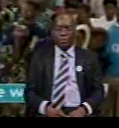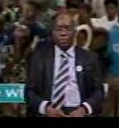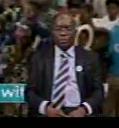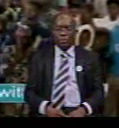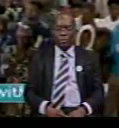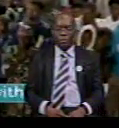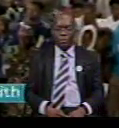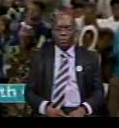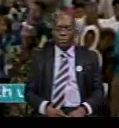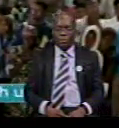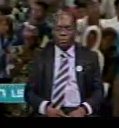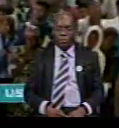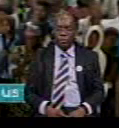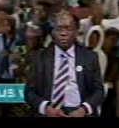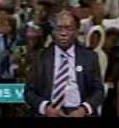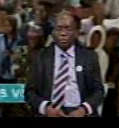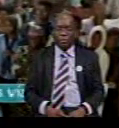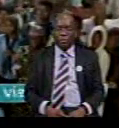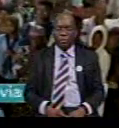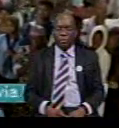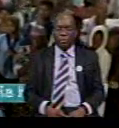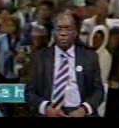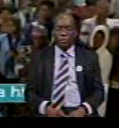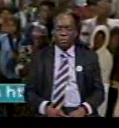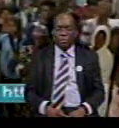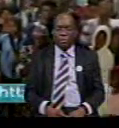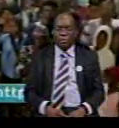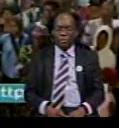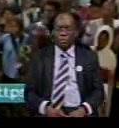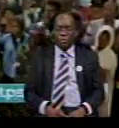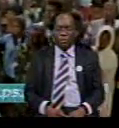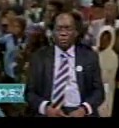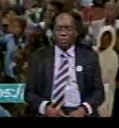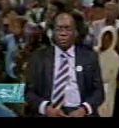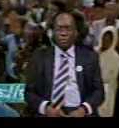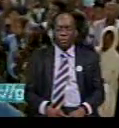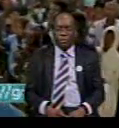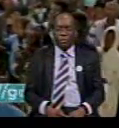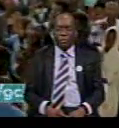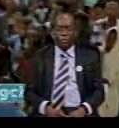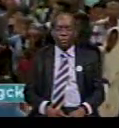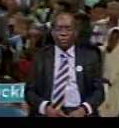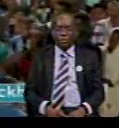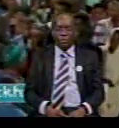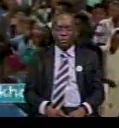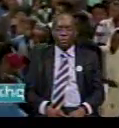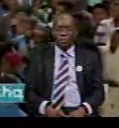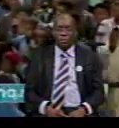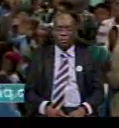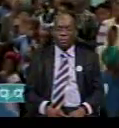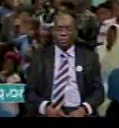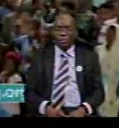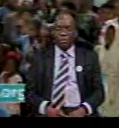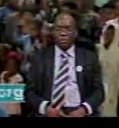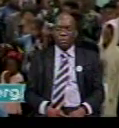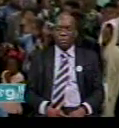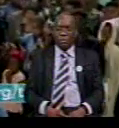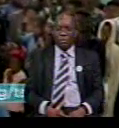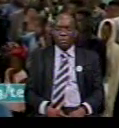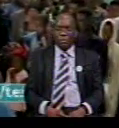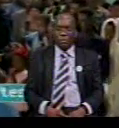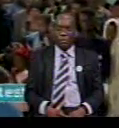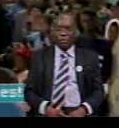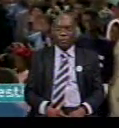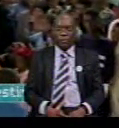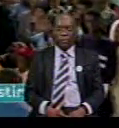But coming here to this crusade, by the grace of God, she had the message. And when the servant of God asked who will